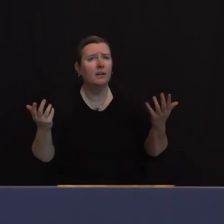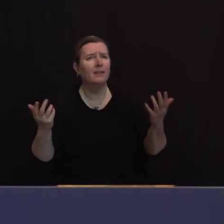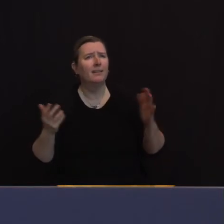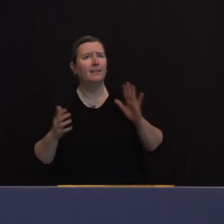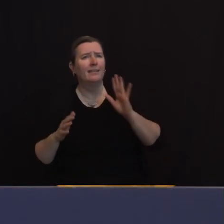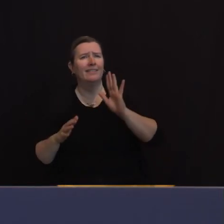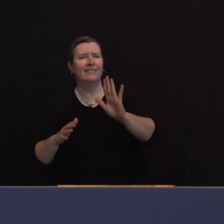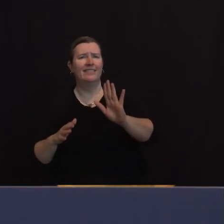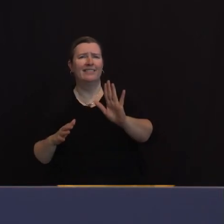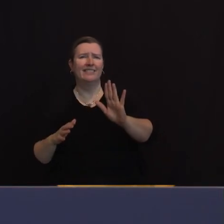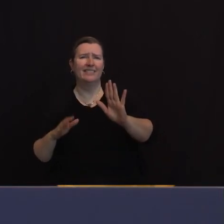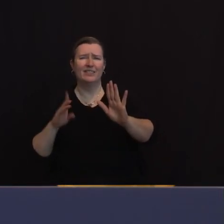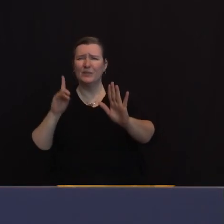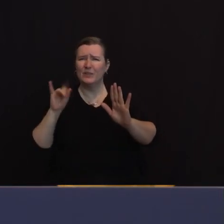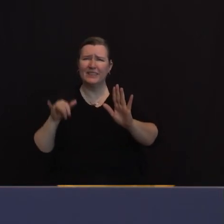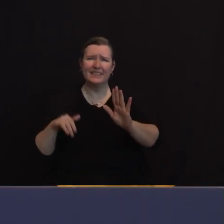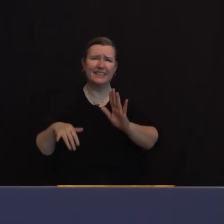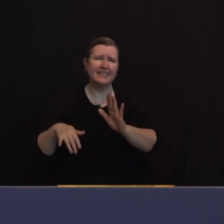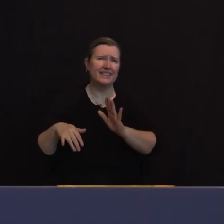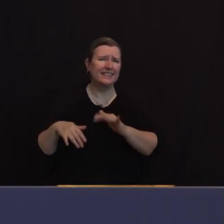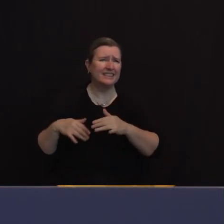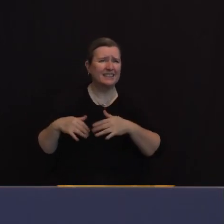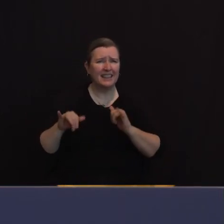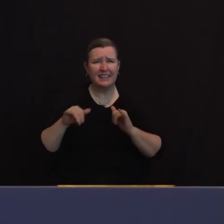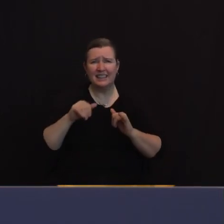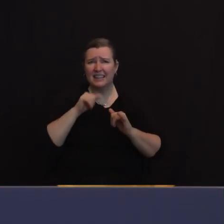of this pandemic on our fiscal reality.